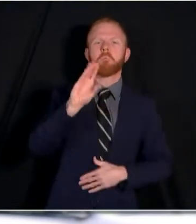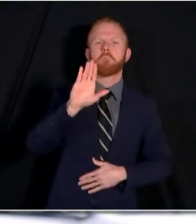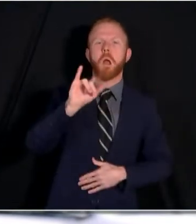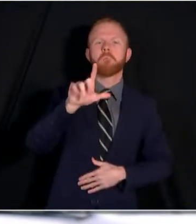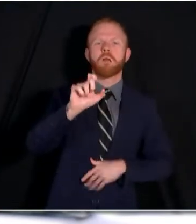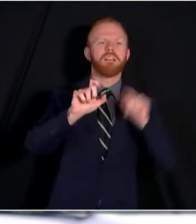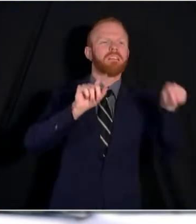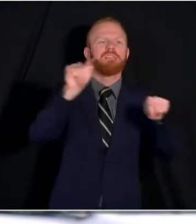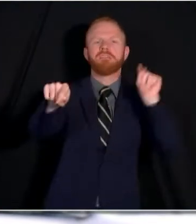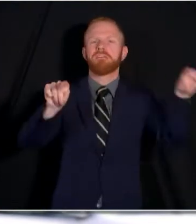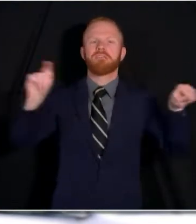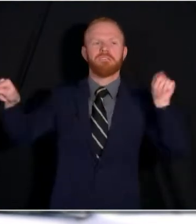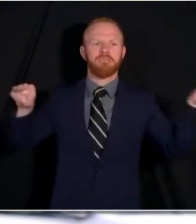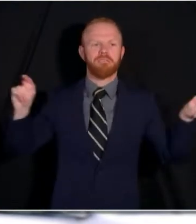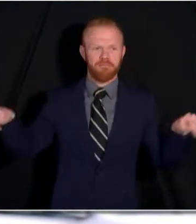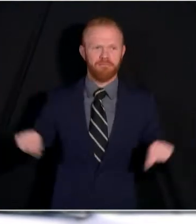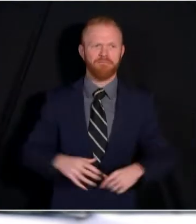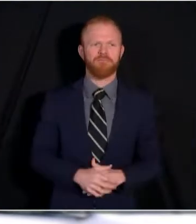we're reaching